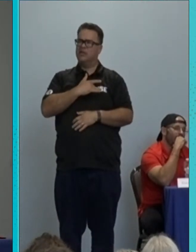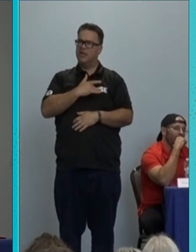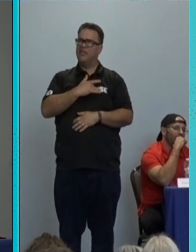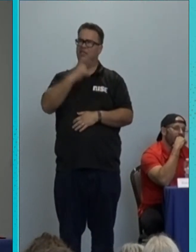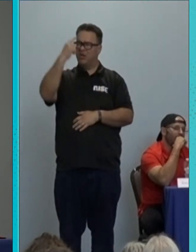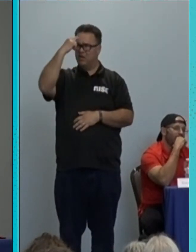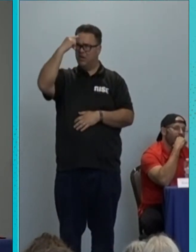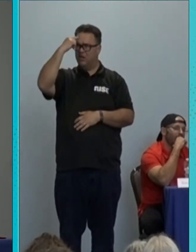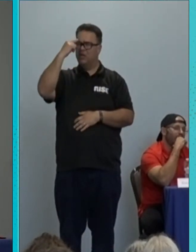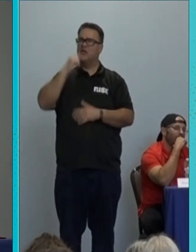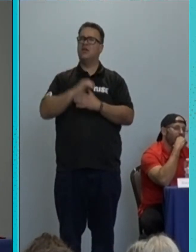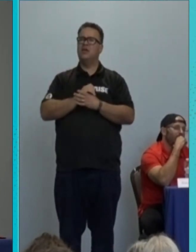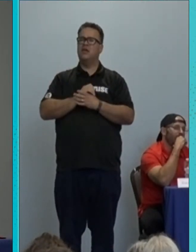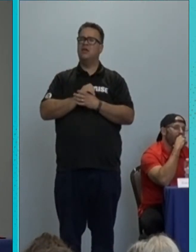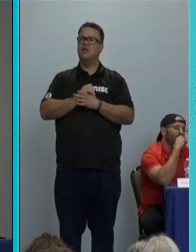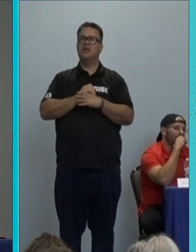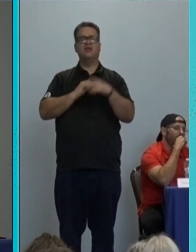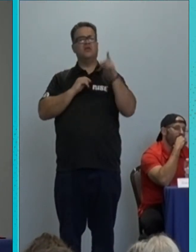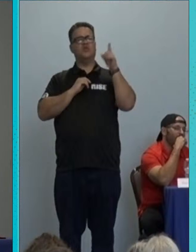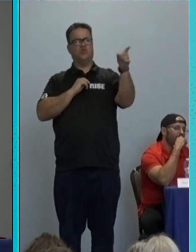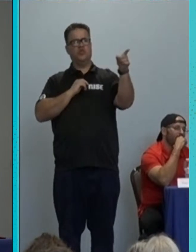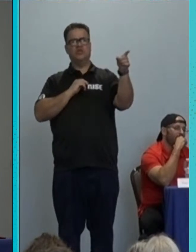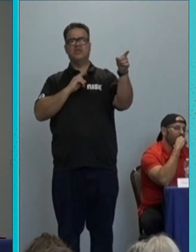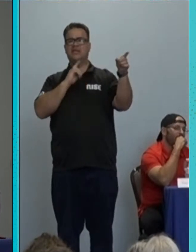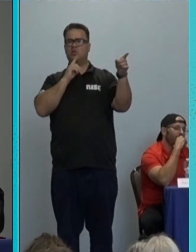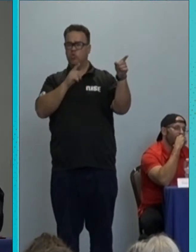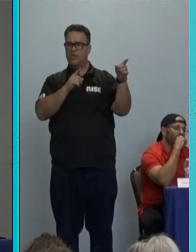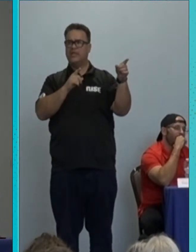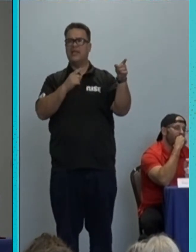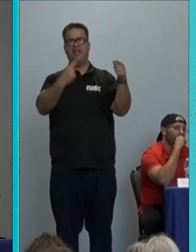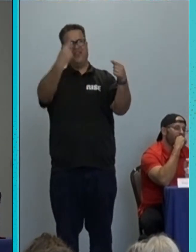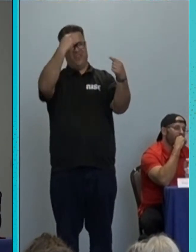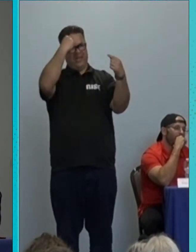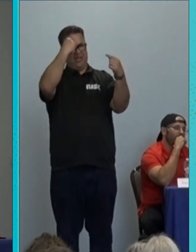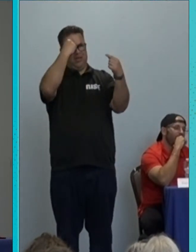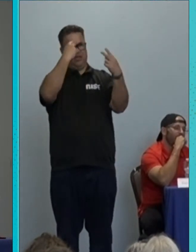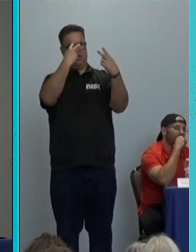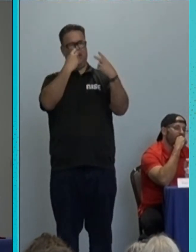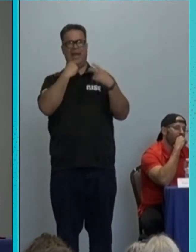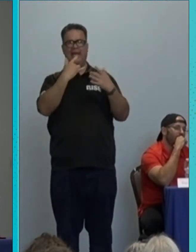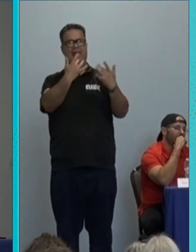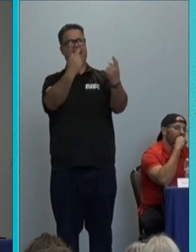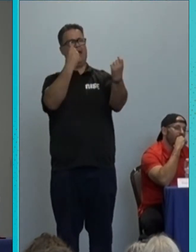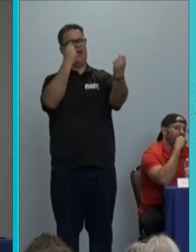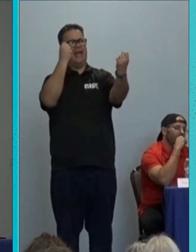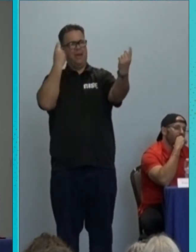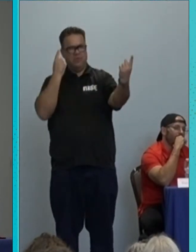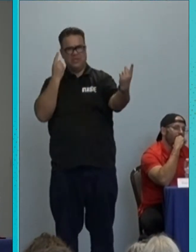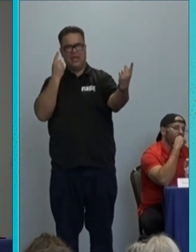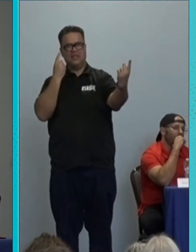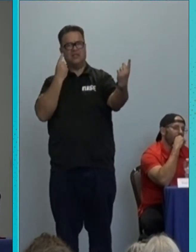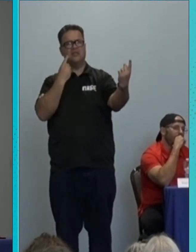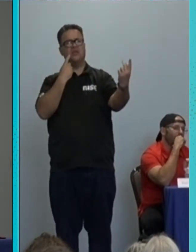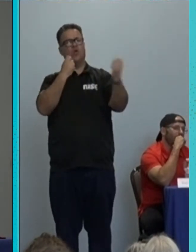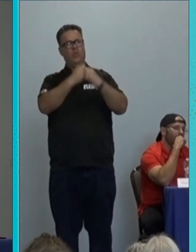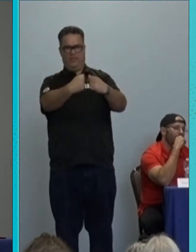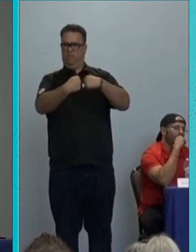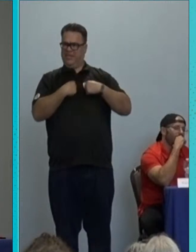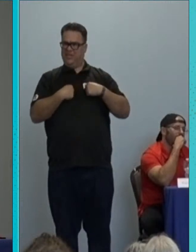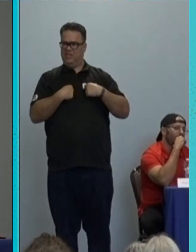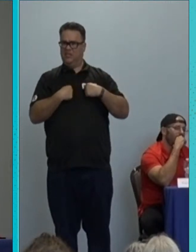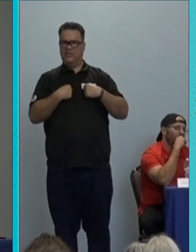was Teresa was really thinking and empathizing with